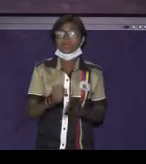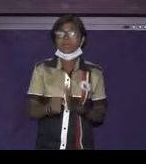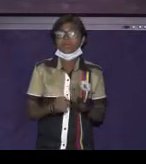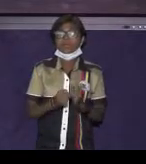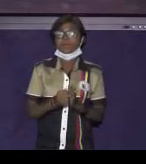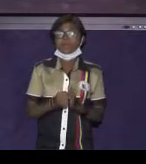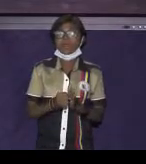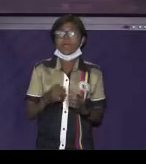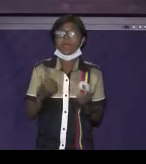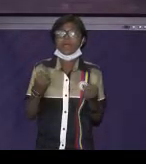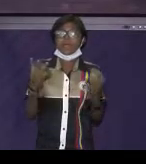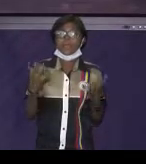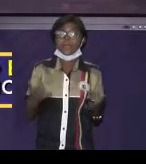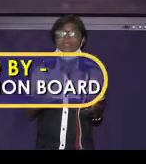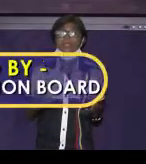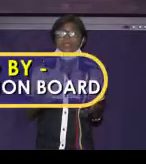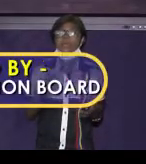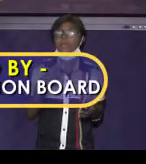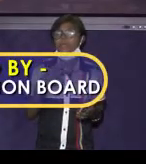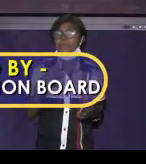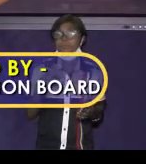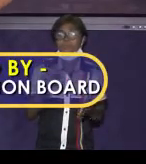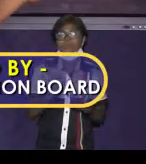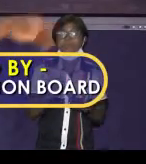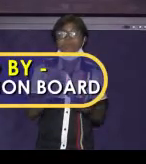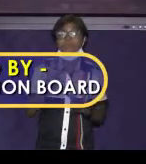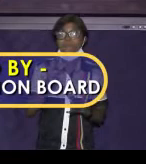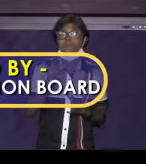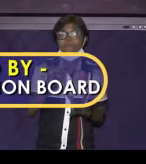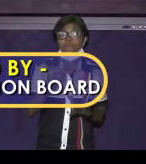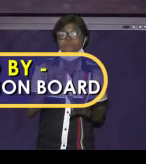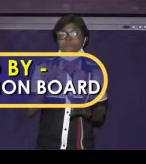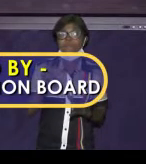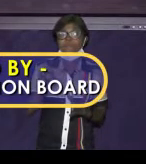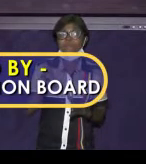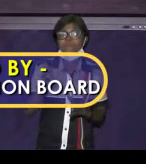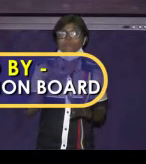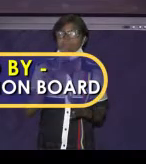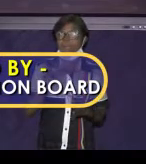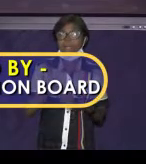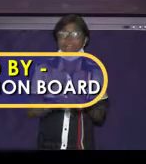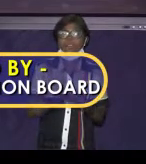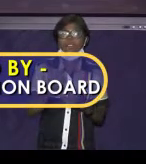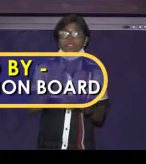for 1 second. So we have to bring this down to 1 second.